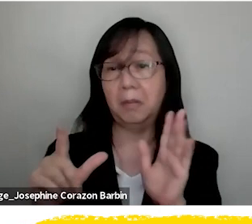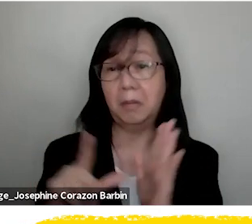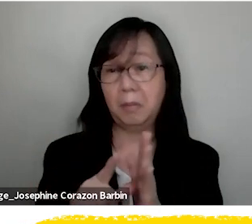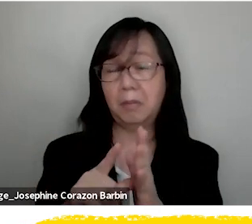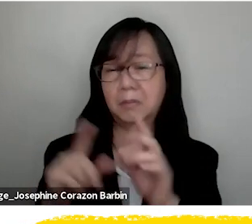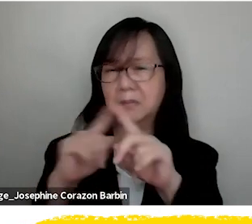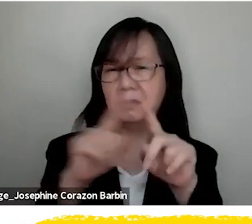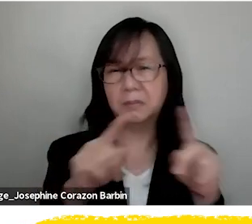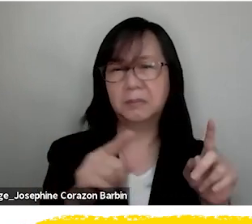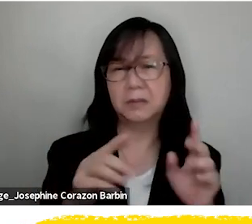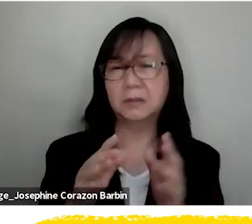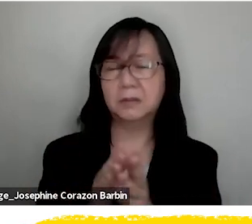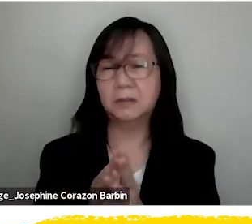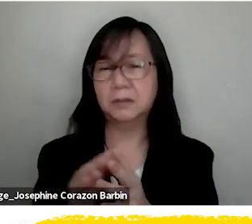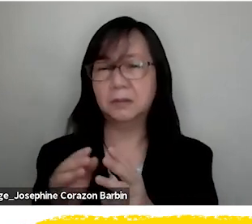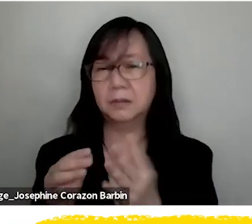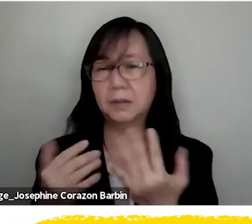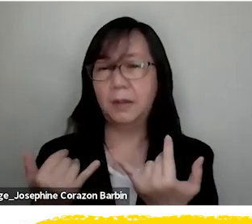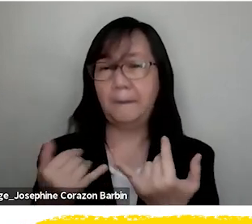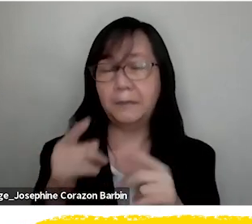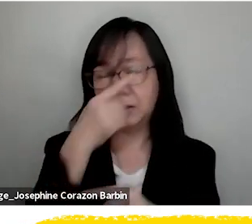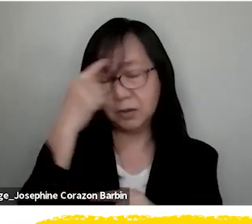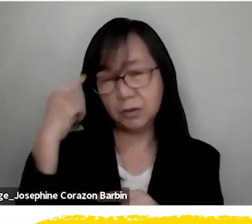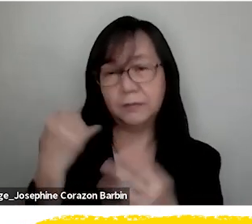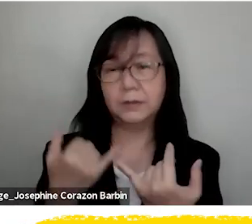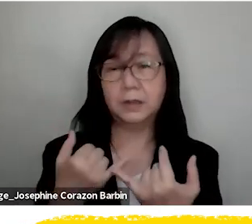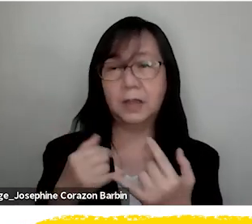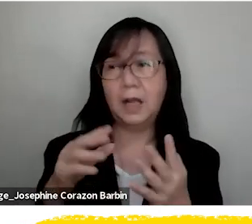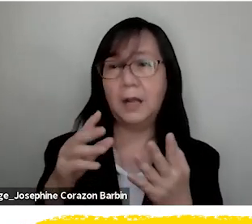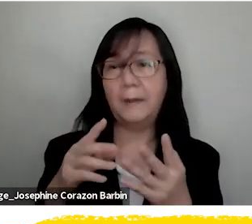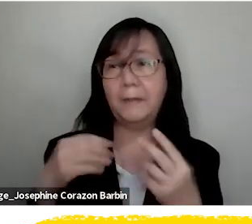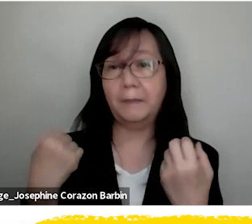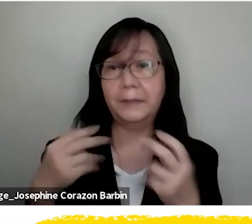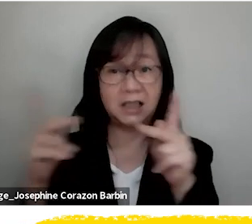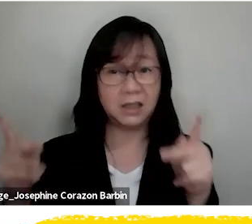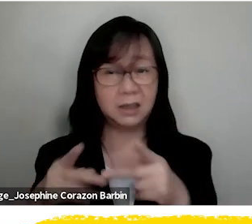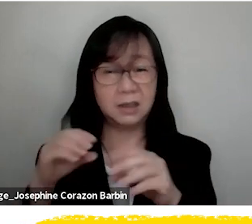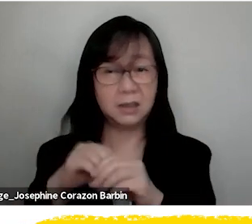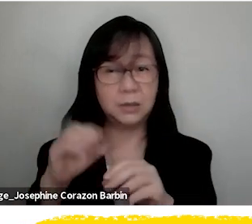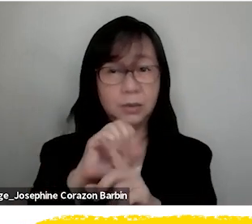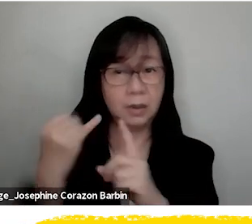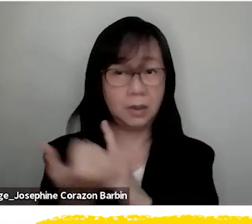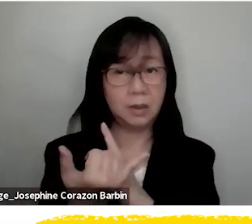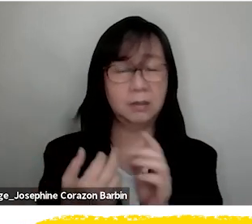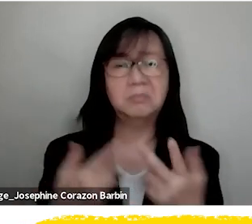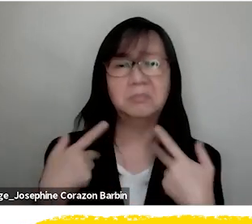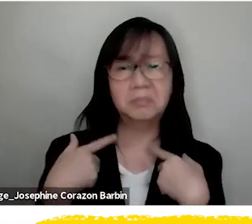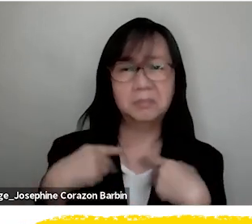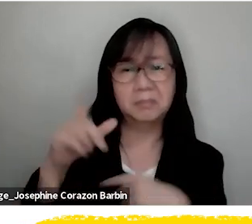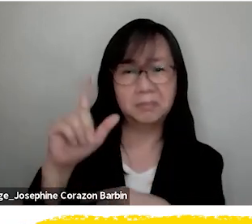of violations, because of their status in society. They have less access